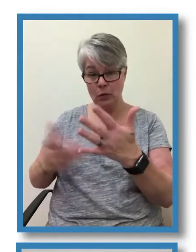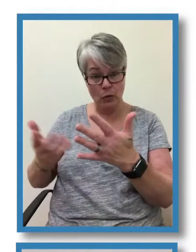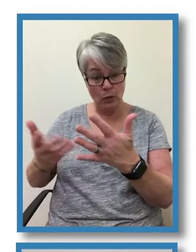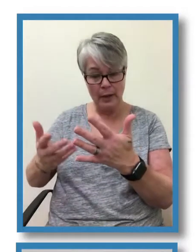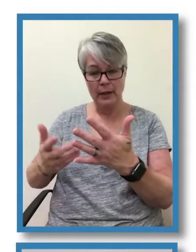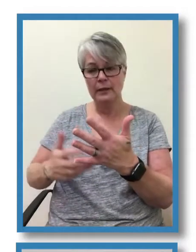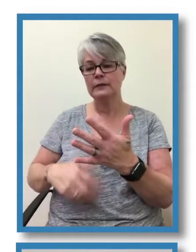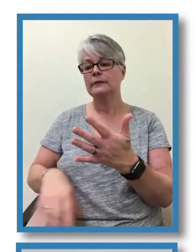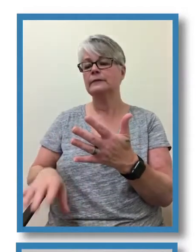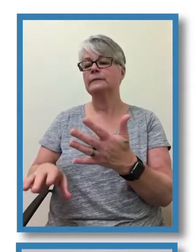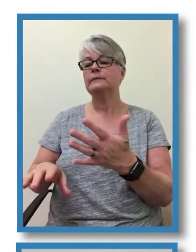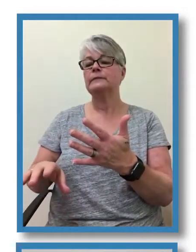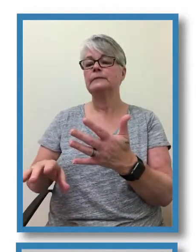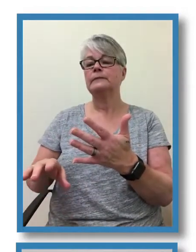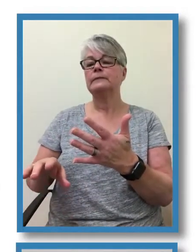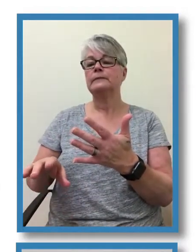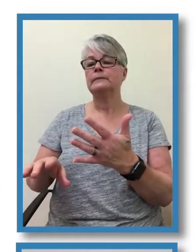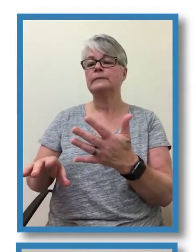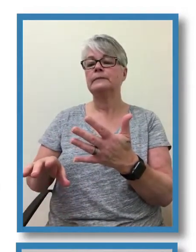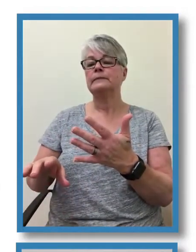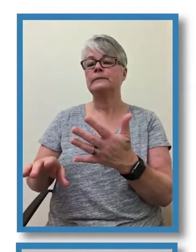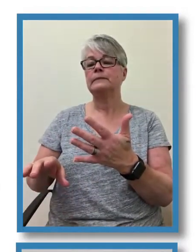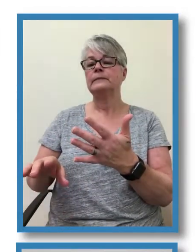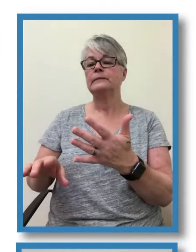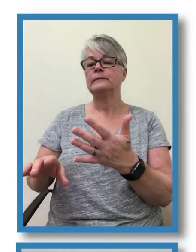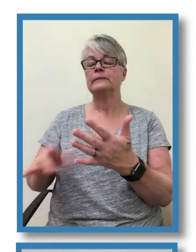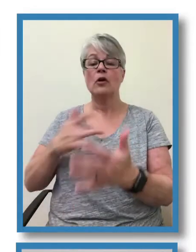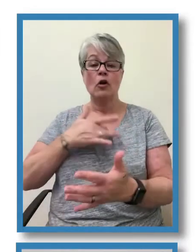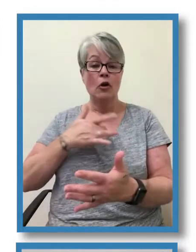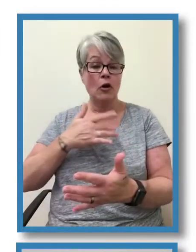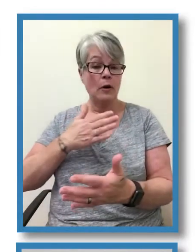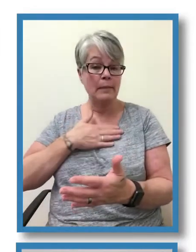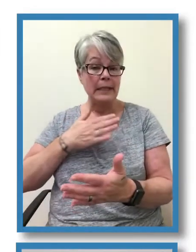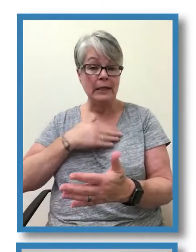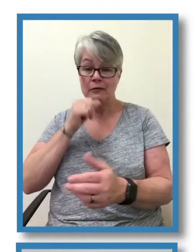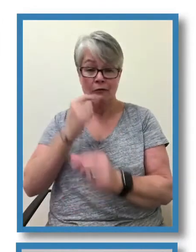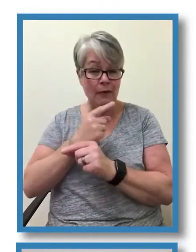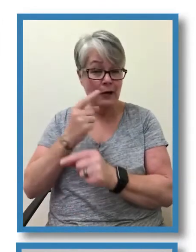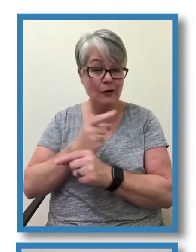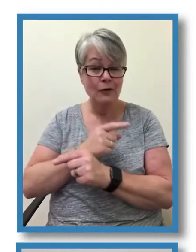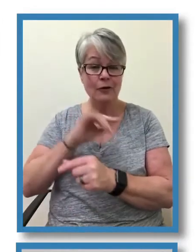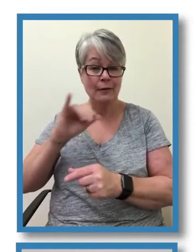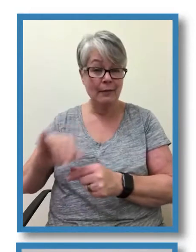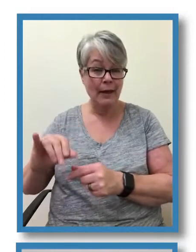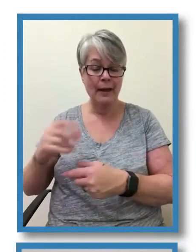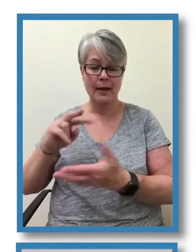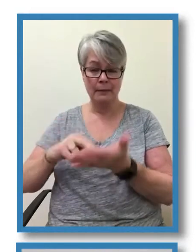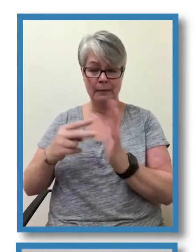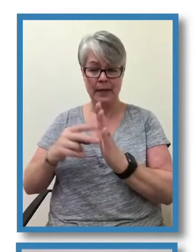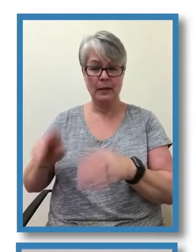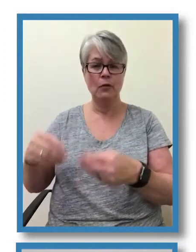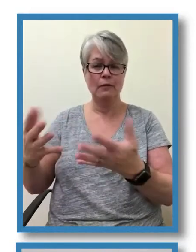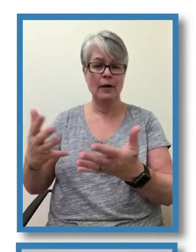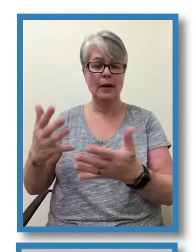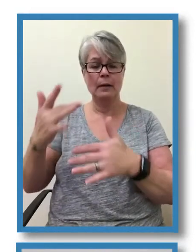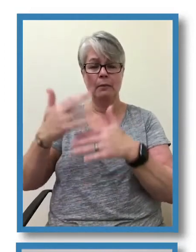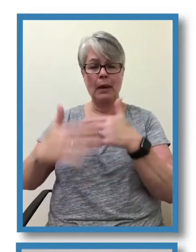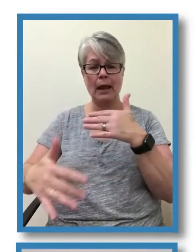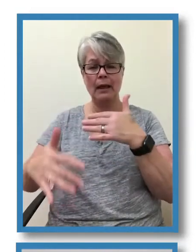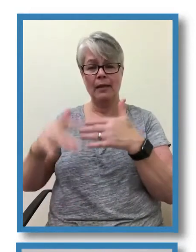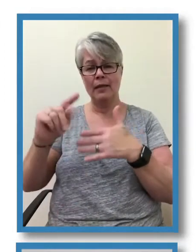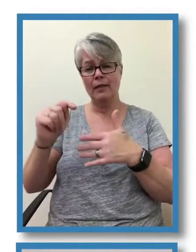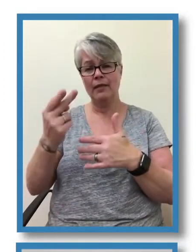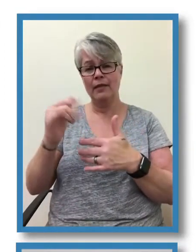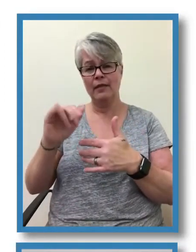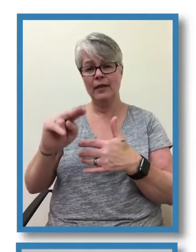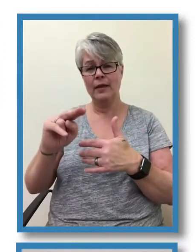to reduce the likelihood of clots going to the brain. We look at medications which might affect thinking, and